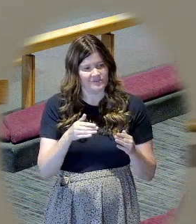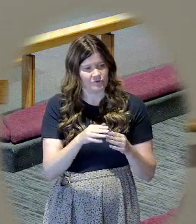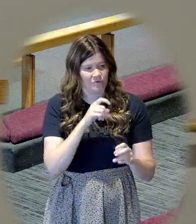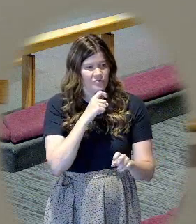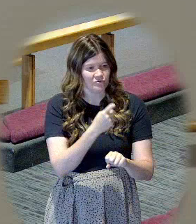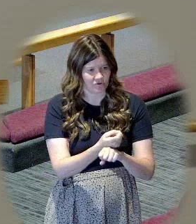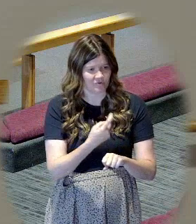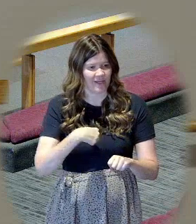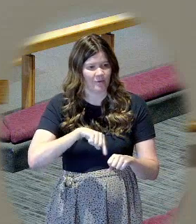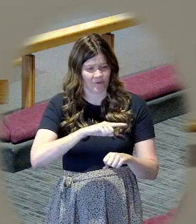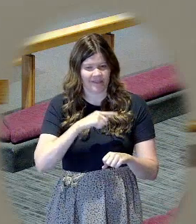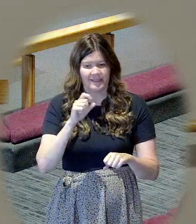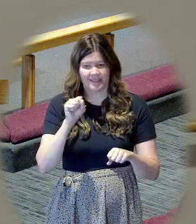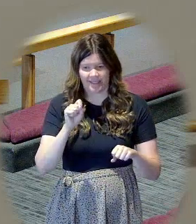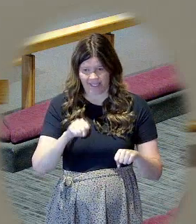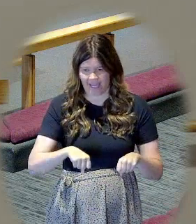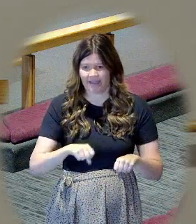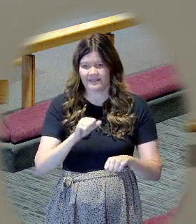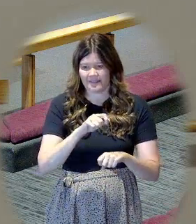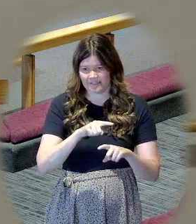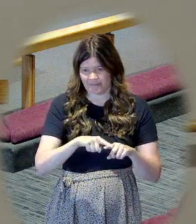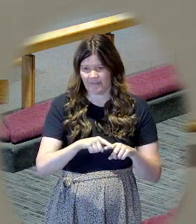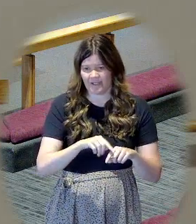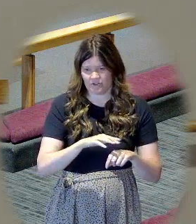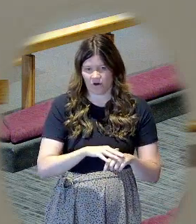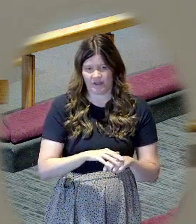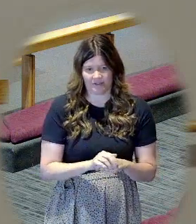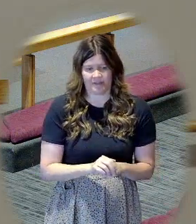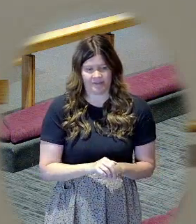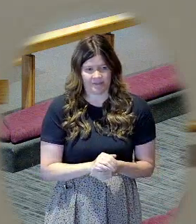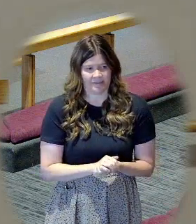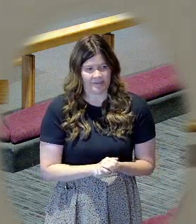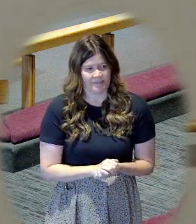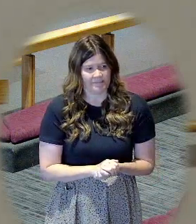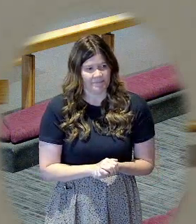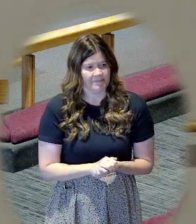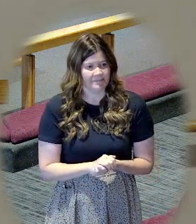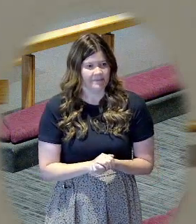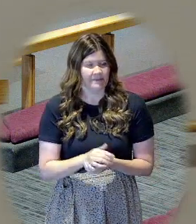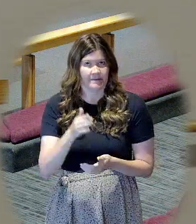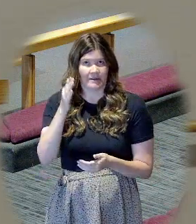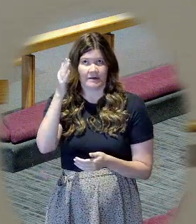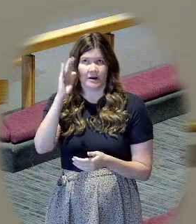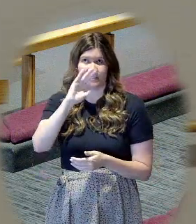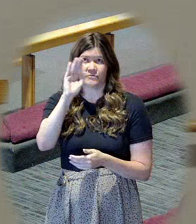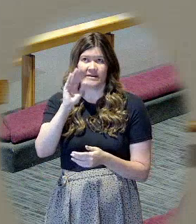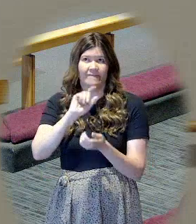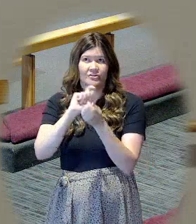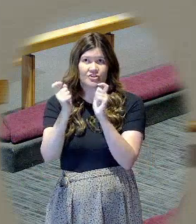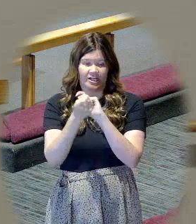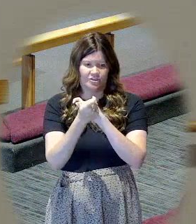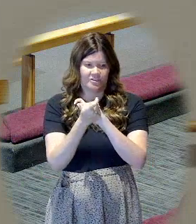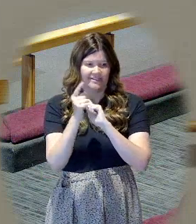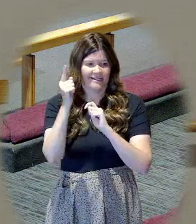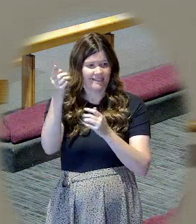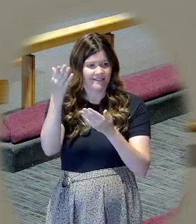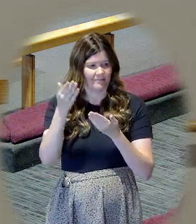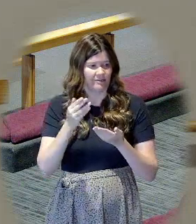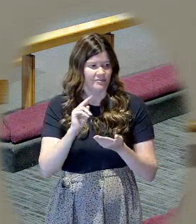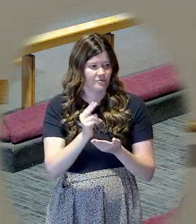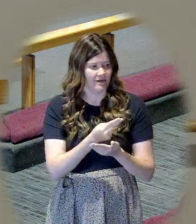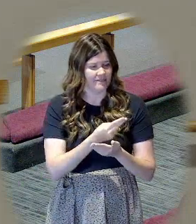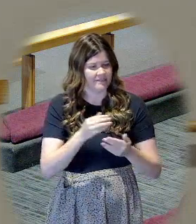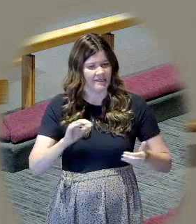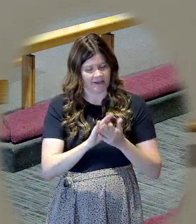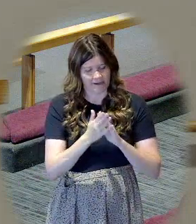on. A changeless God in an ever-changing world. And He's the one who brings us the peace that